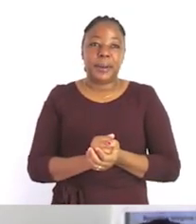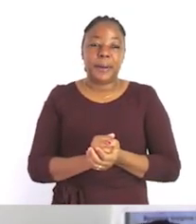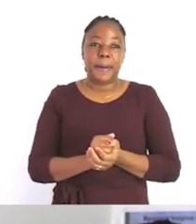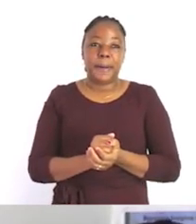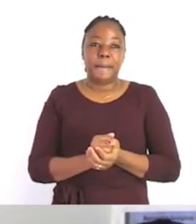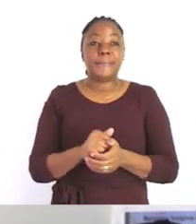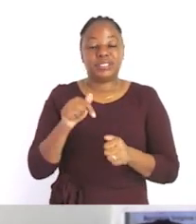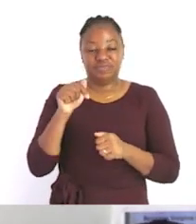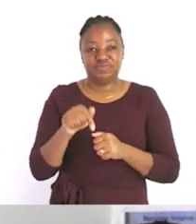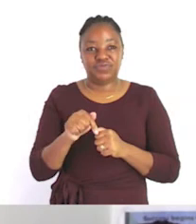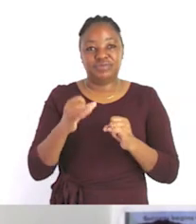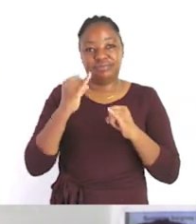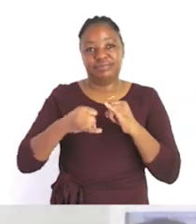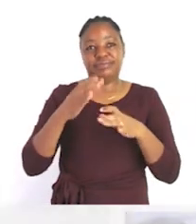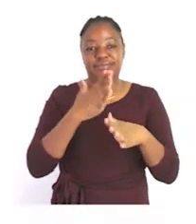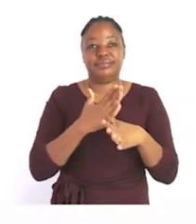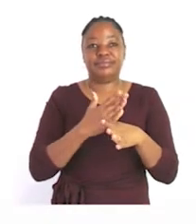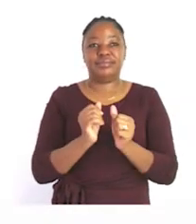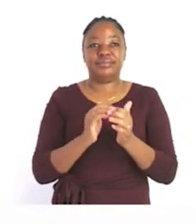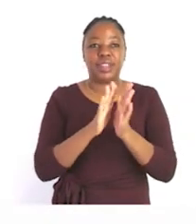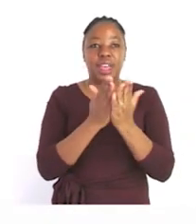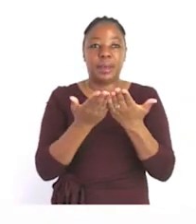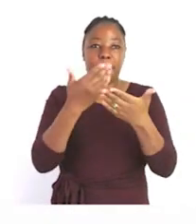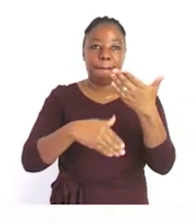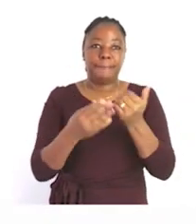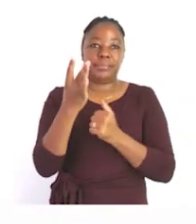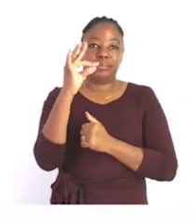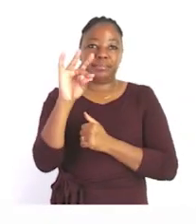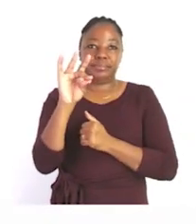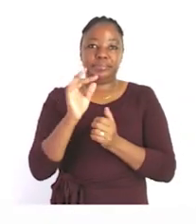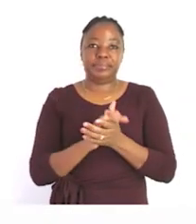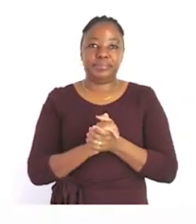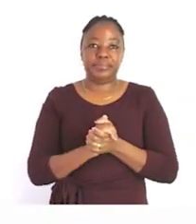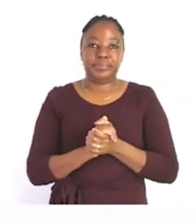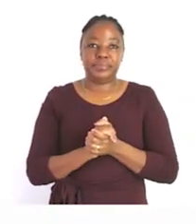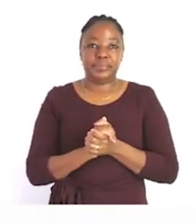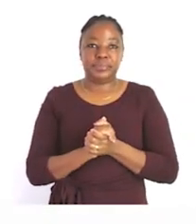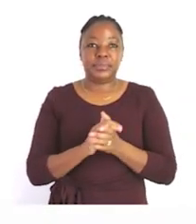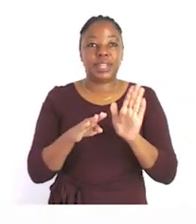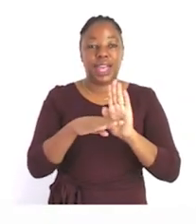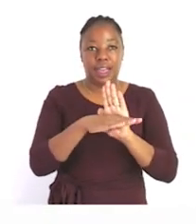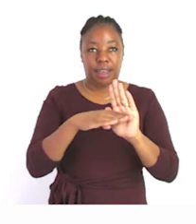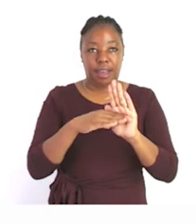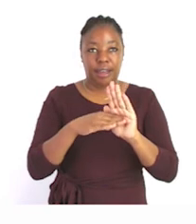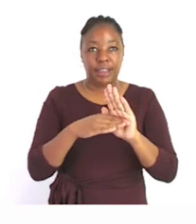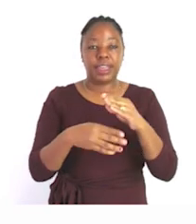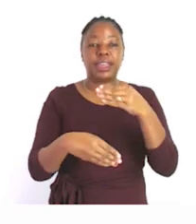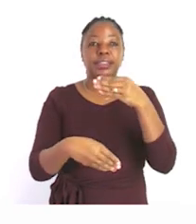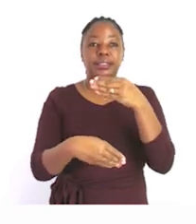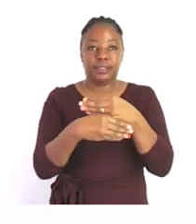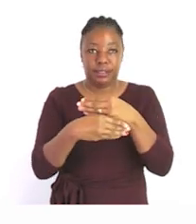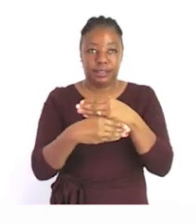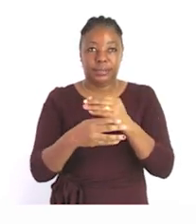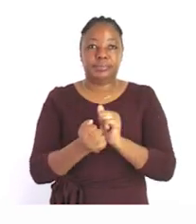one for today, on page 8. Page 8, we are dealing with halving and doubling. Now, when